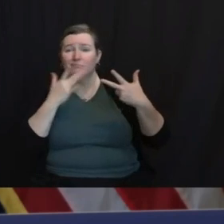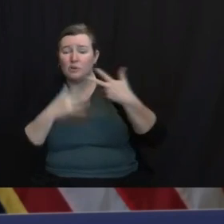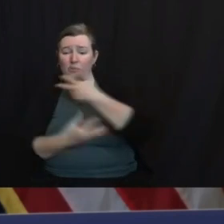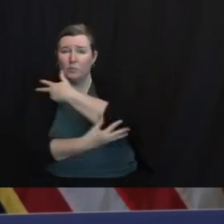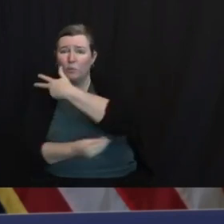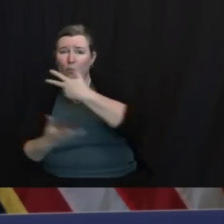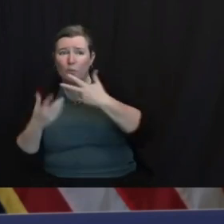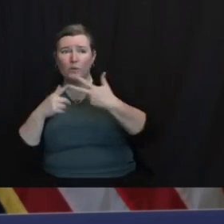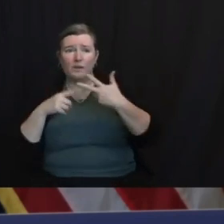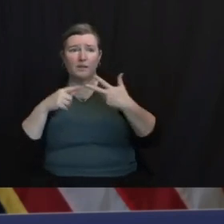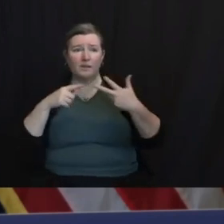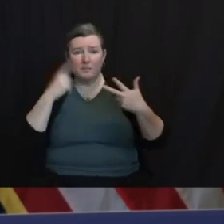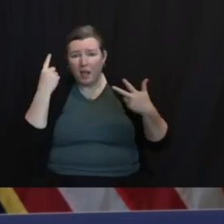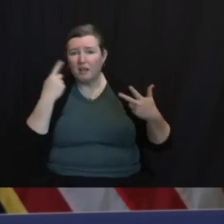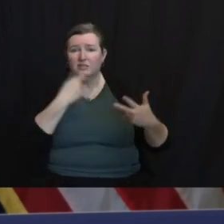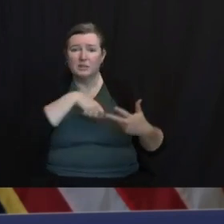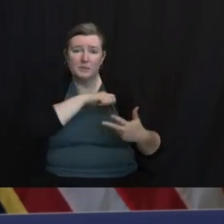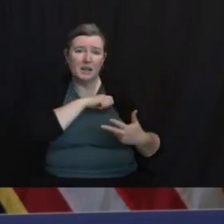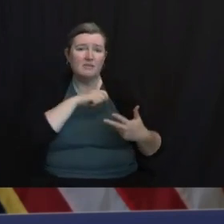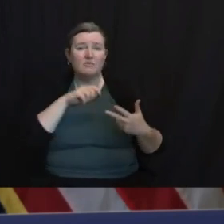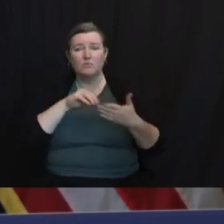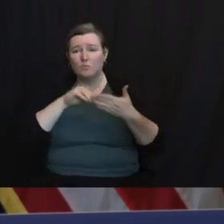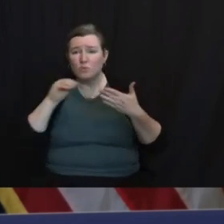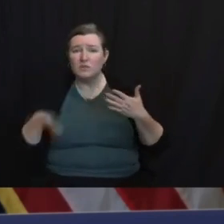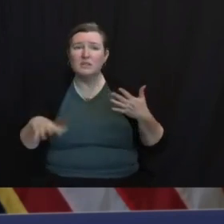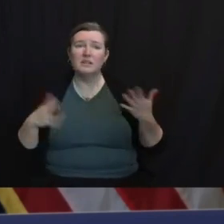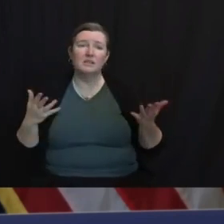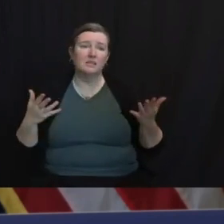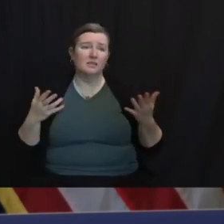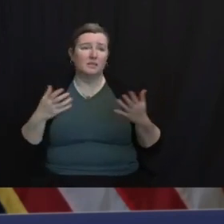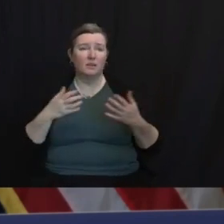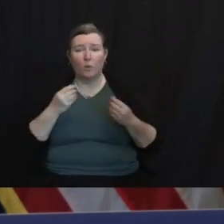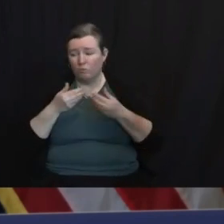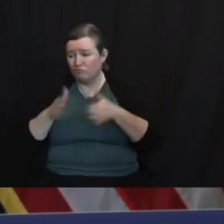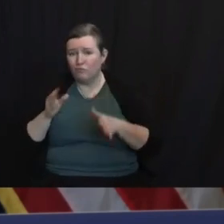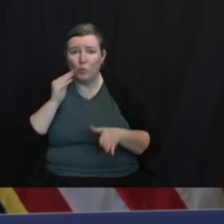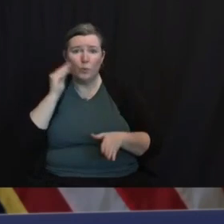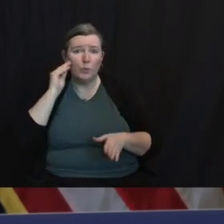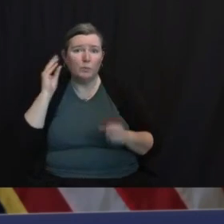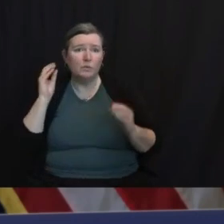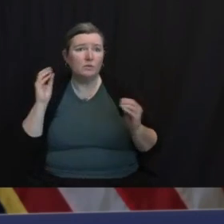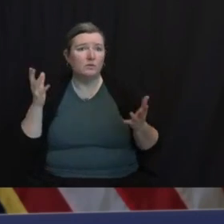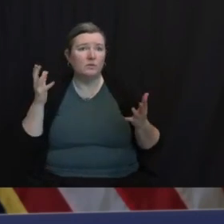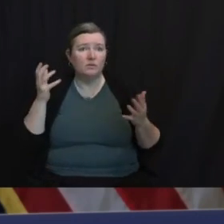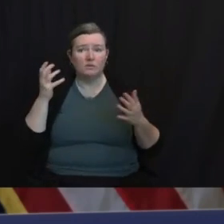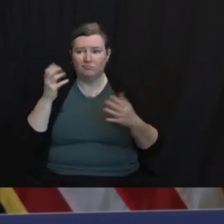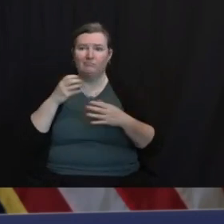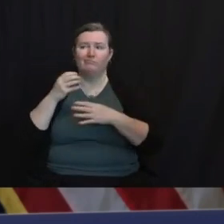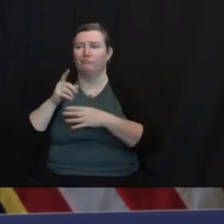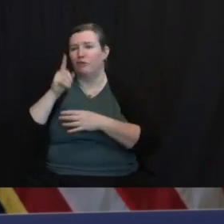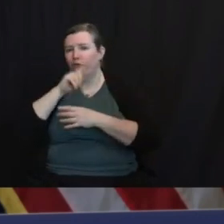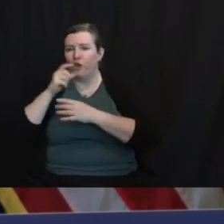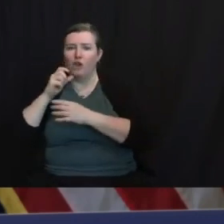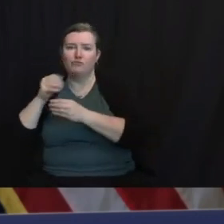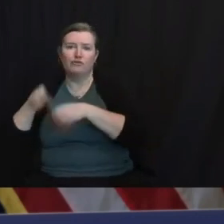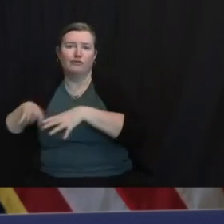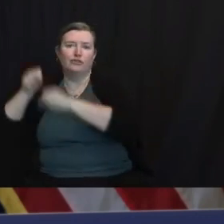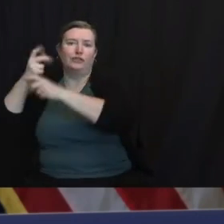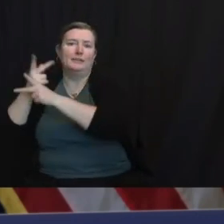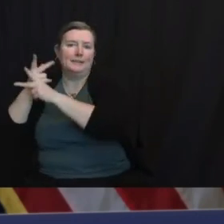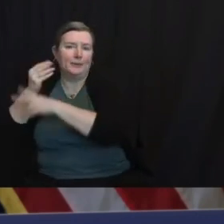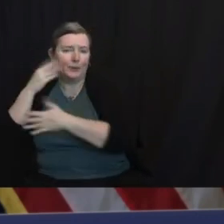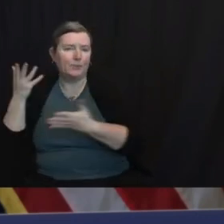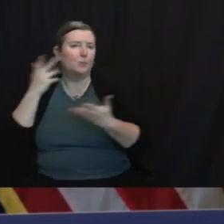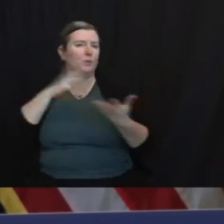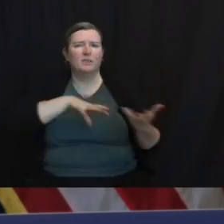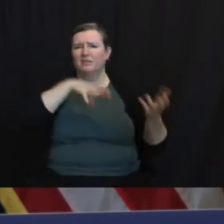students experiencing homelessness or in foster care are often the hardest hit by the disruptions of